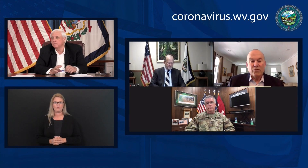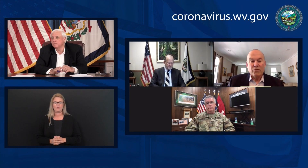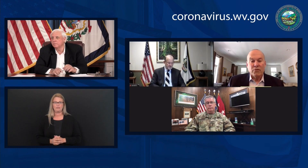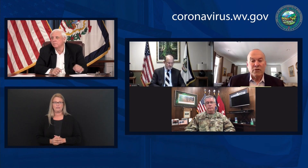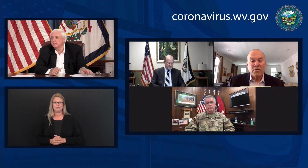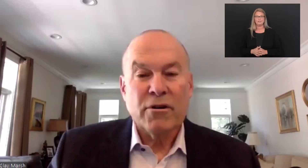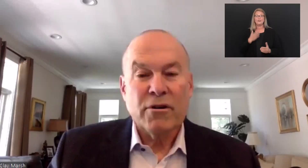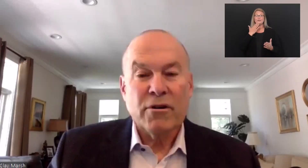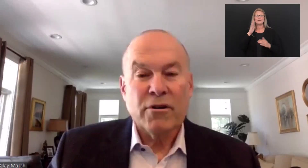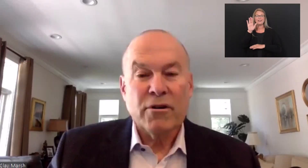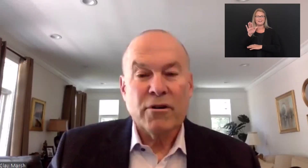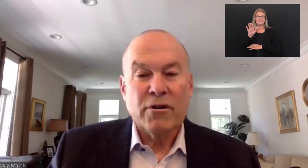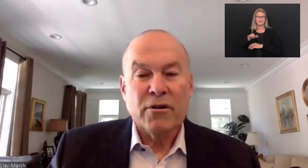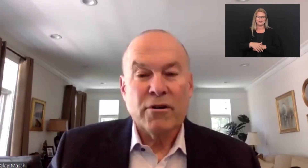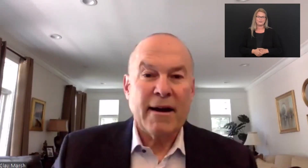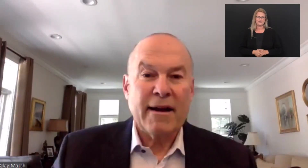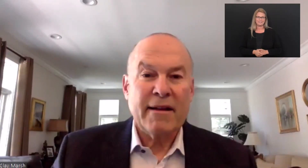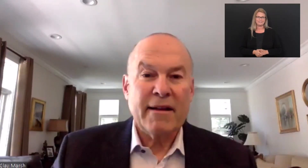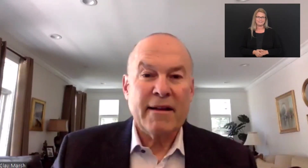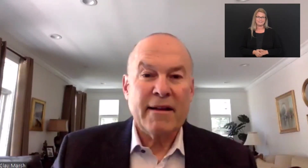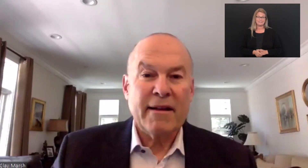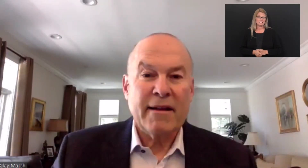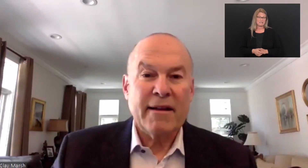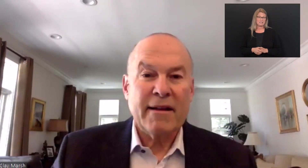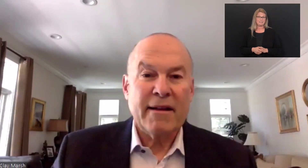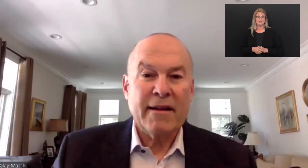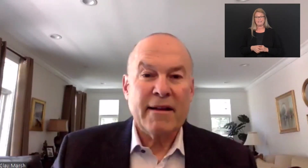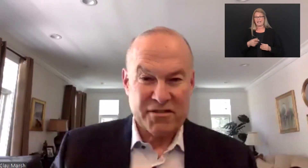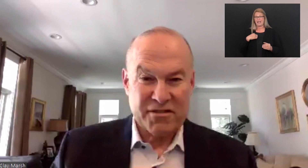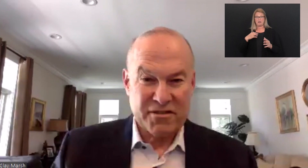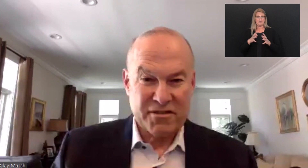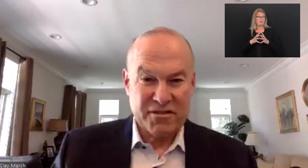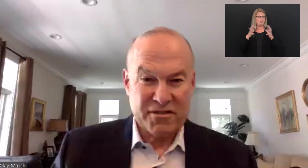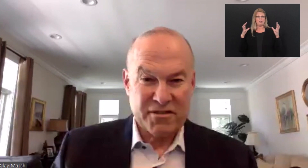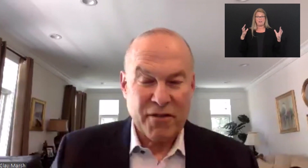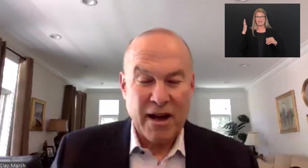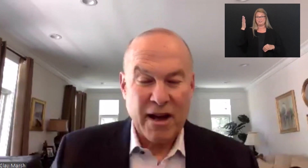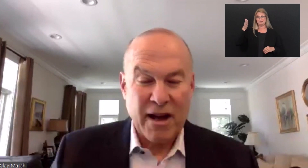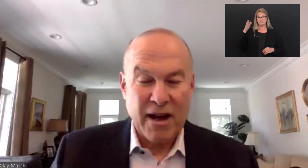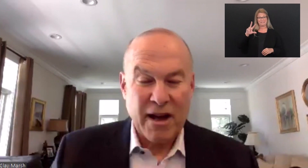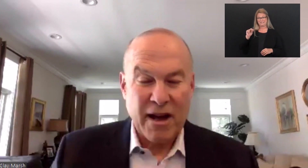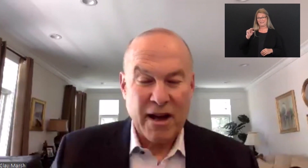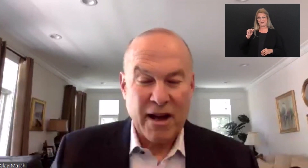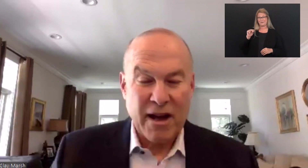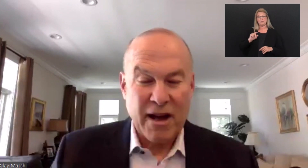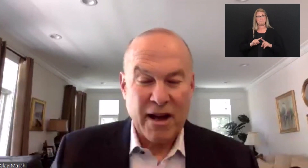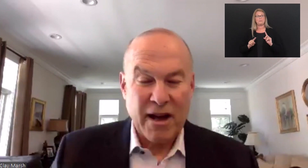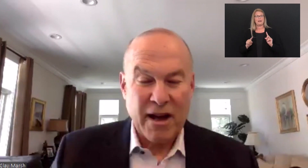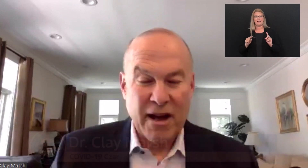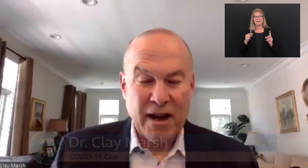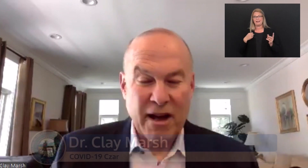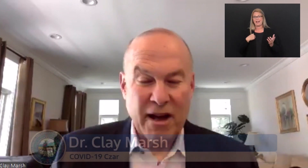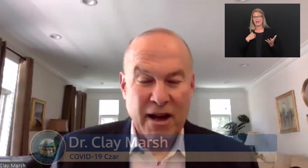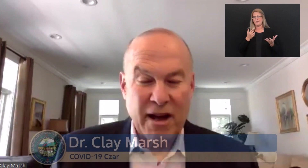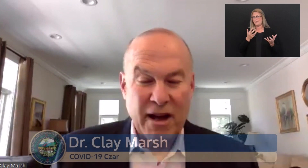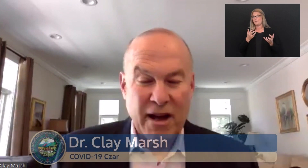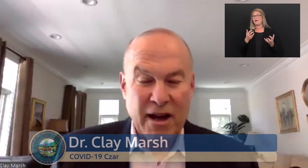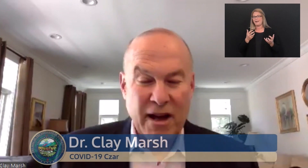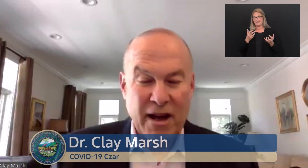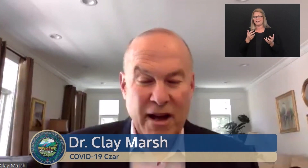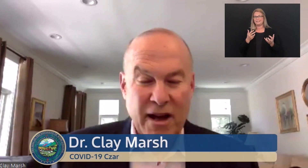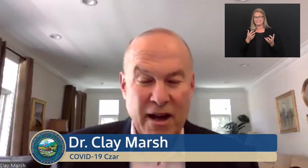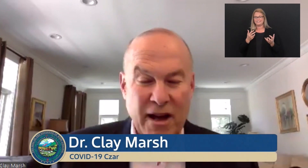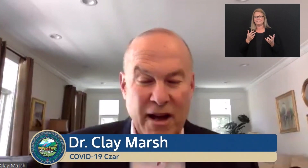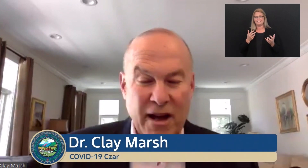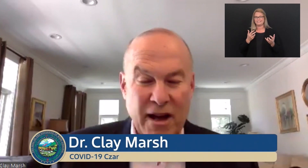Well, good afternoon. I don't have a tremendous number of comments, but I do want to tell